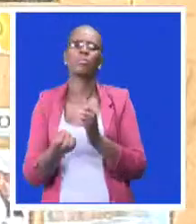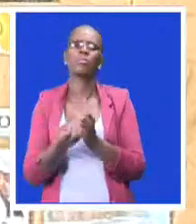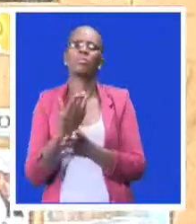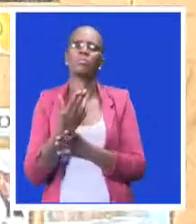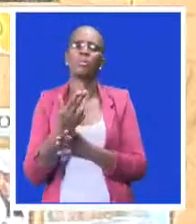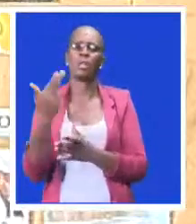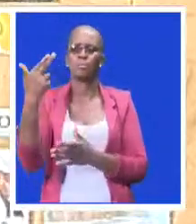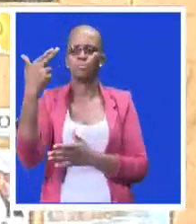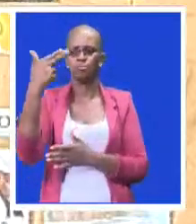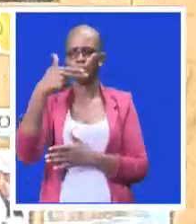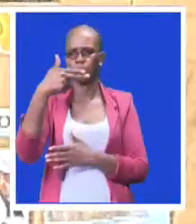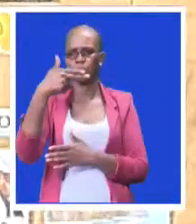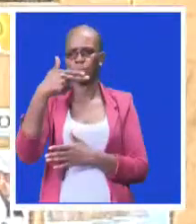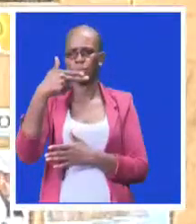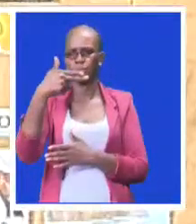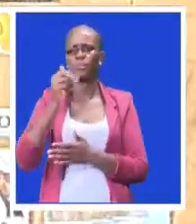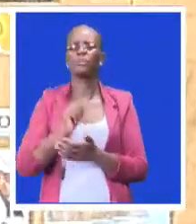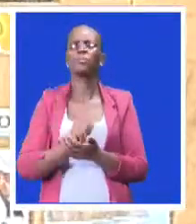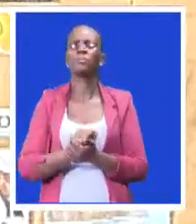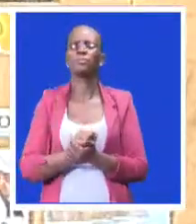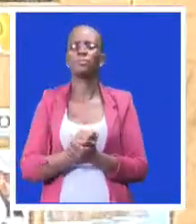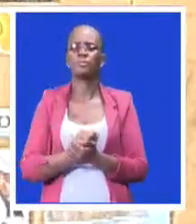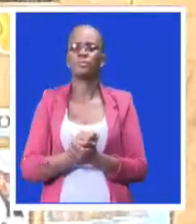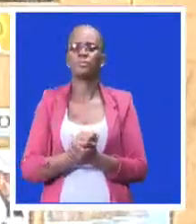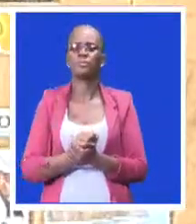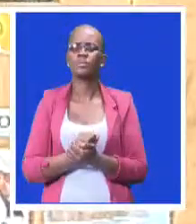H. Right. So, and they sound like